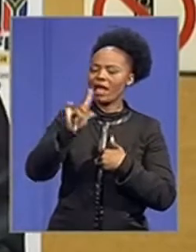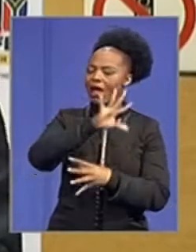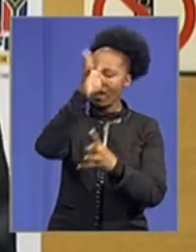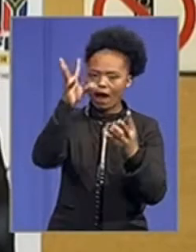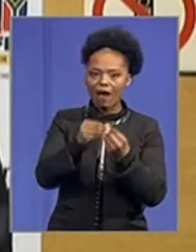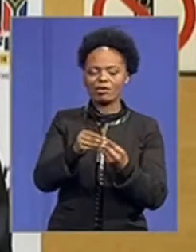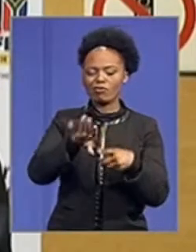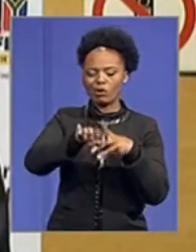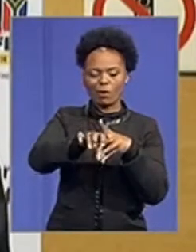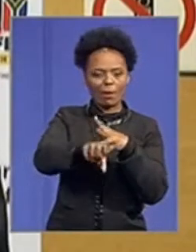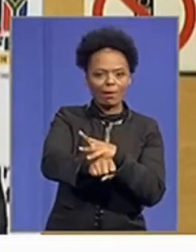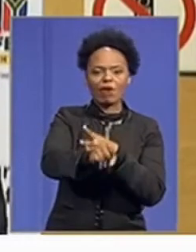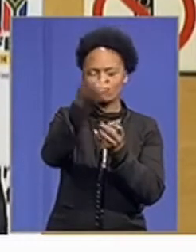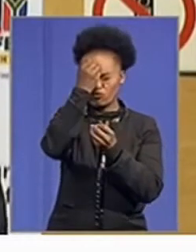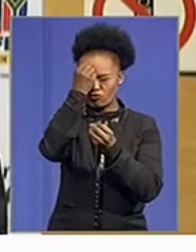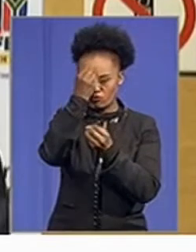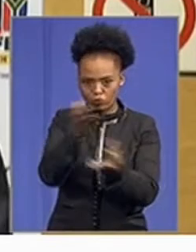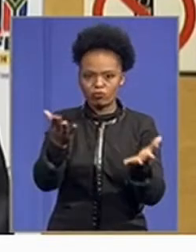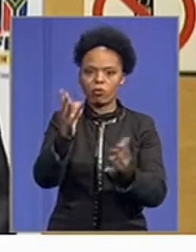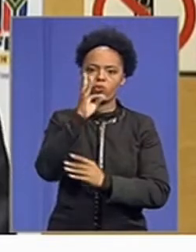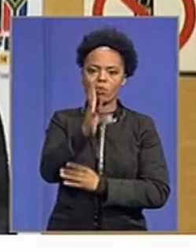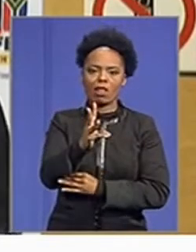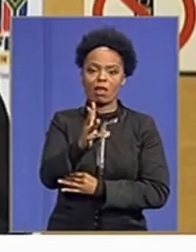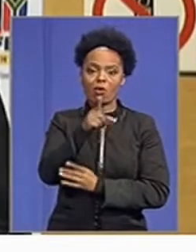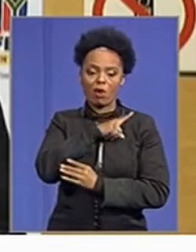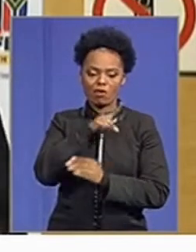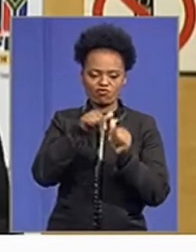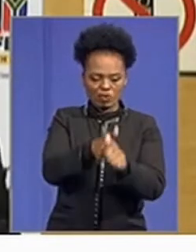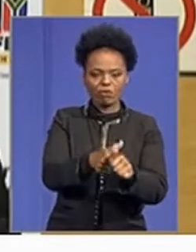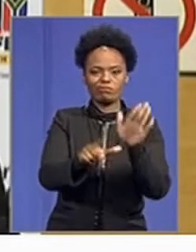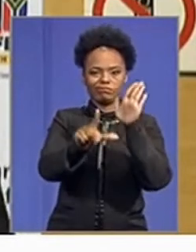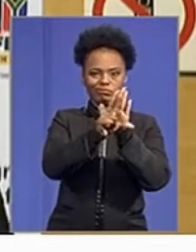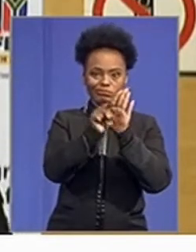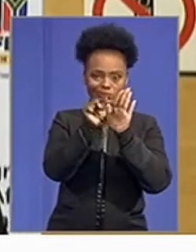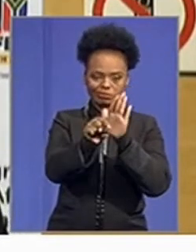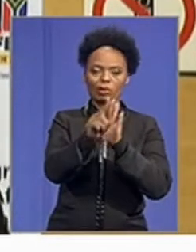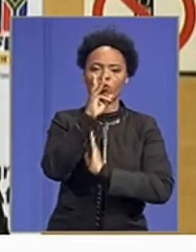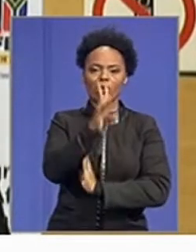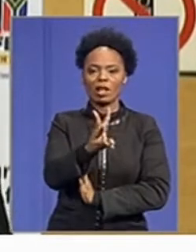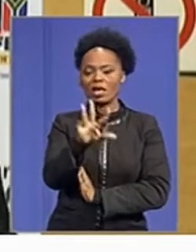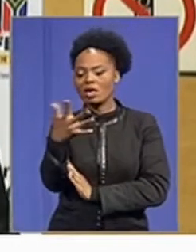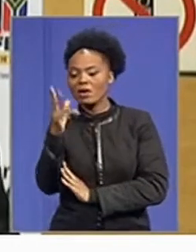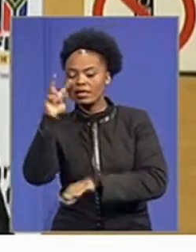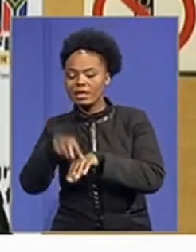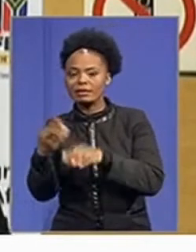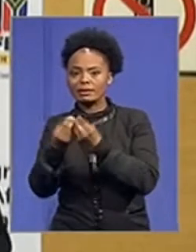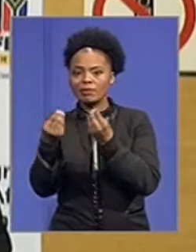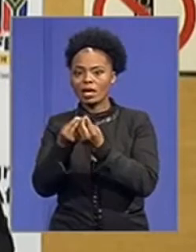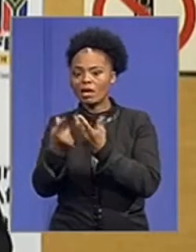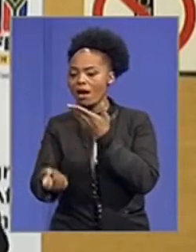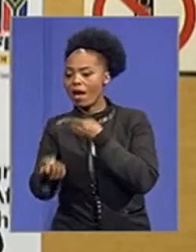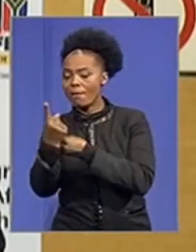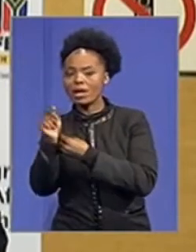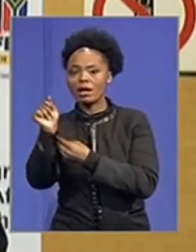findings will be put into the legal process, and where there's a need for consequence management in